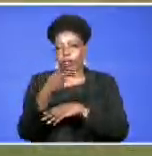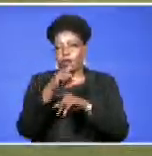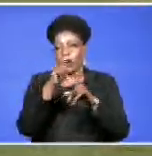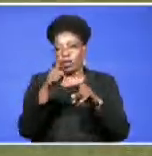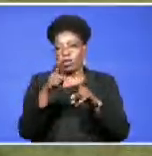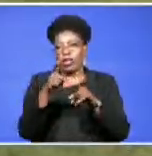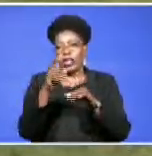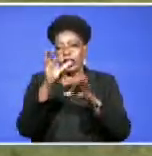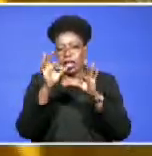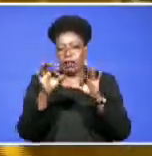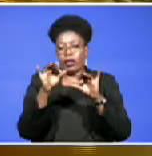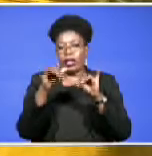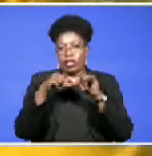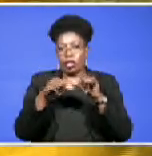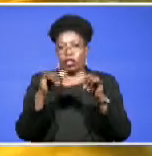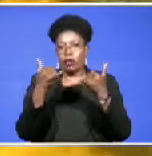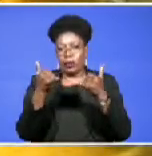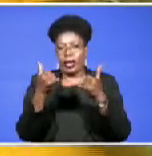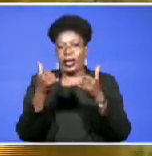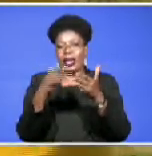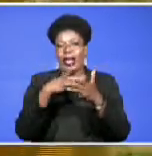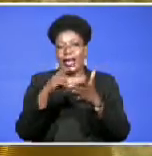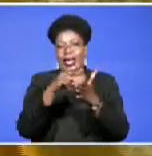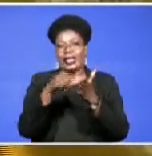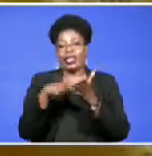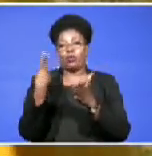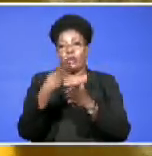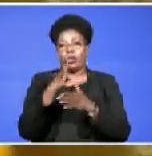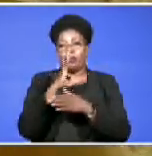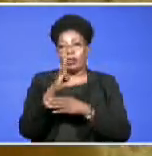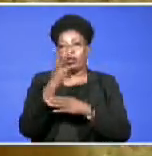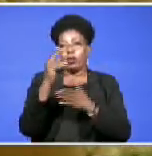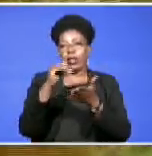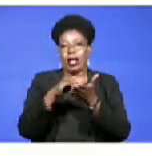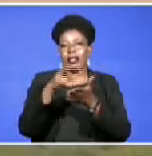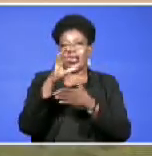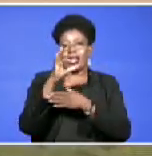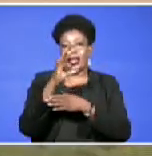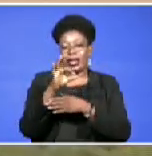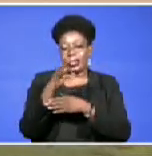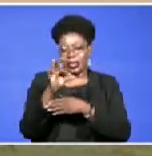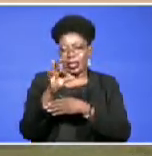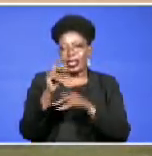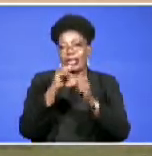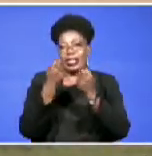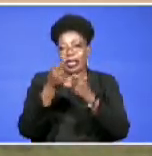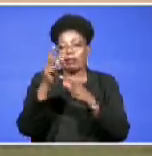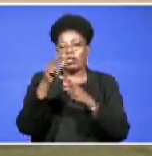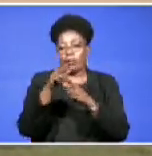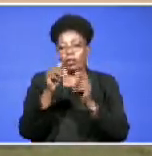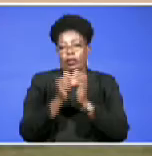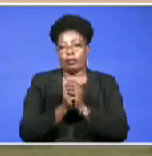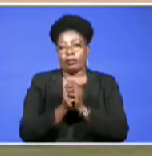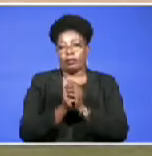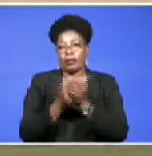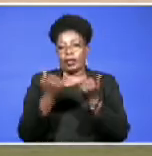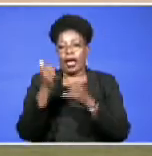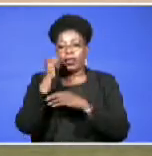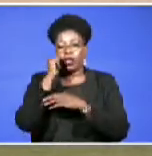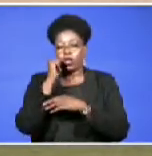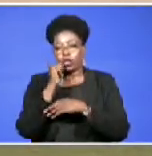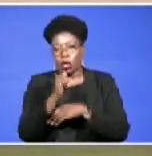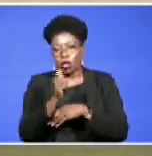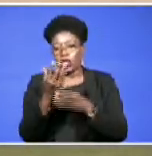like this, we'll be the 2019 champions. While it's baseball for the boys, the girls are